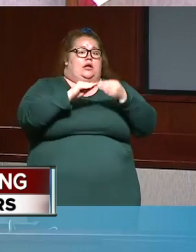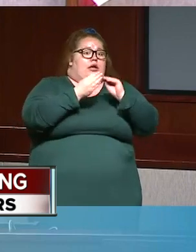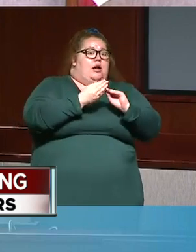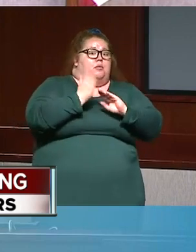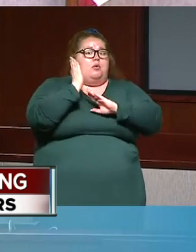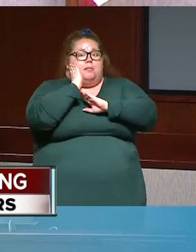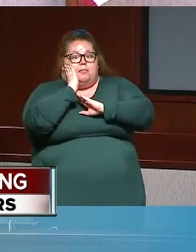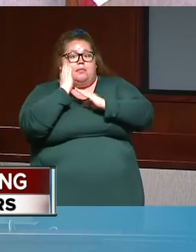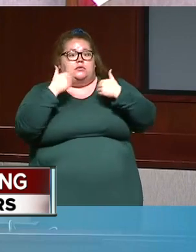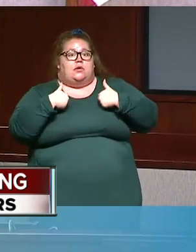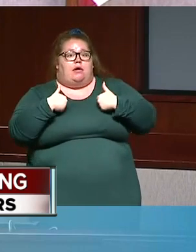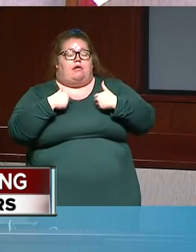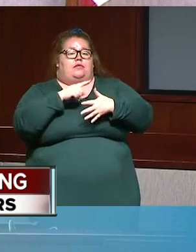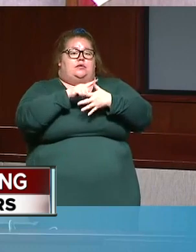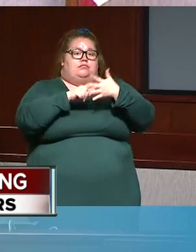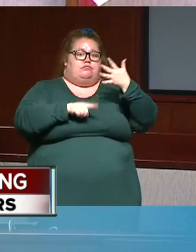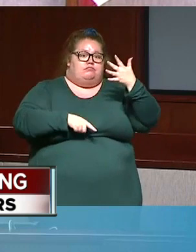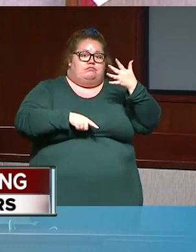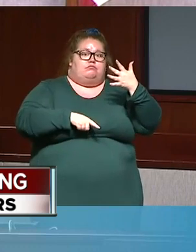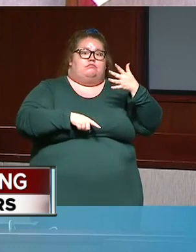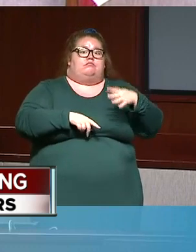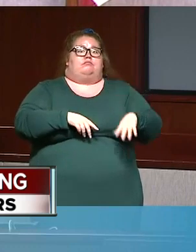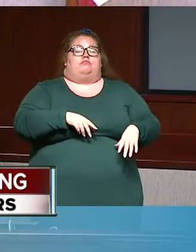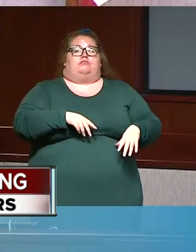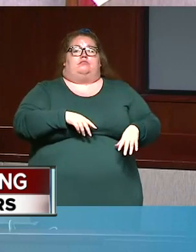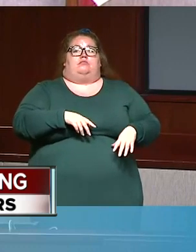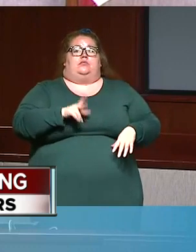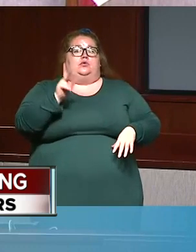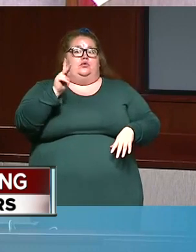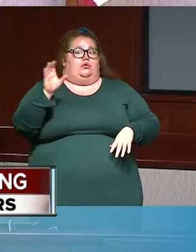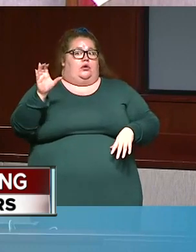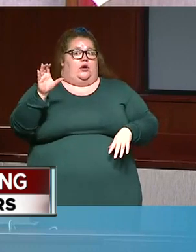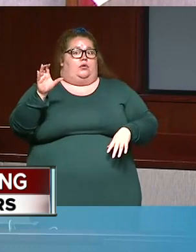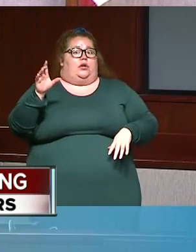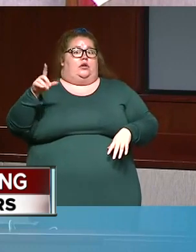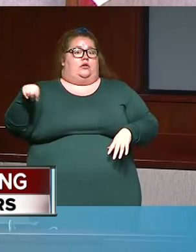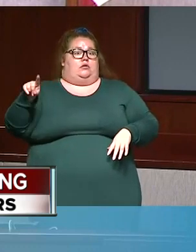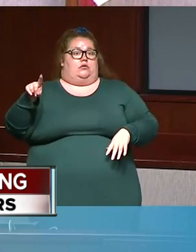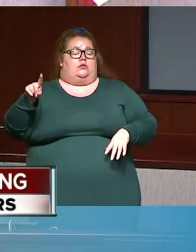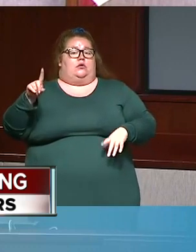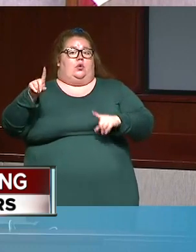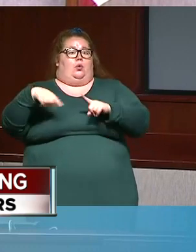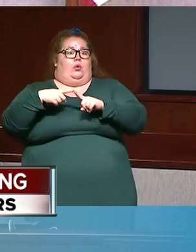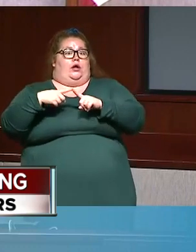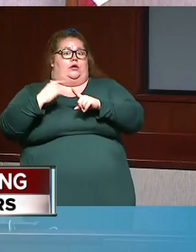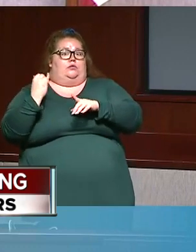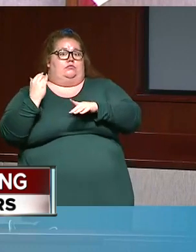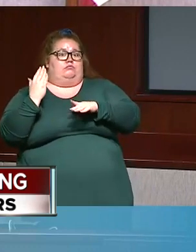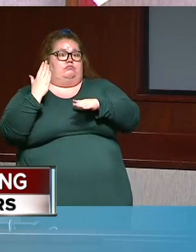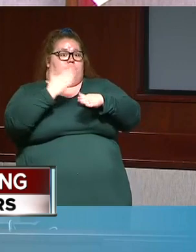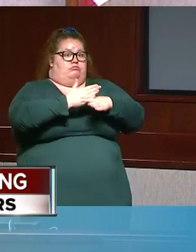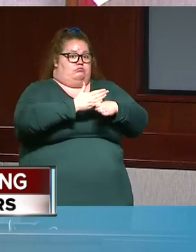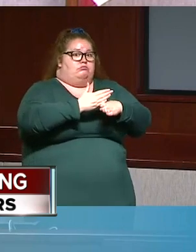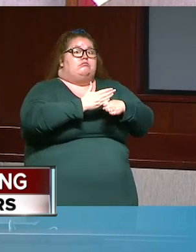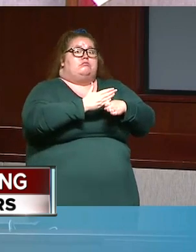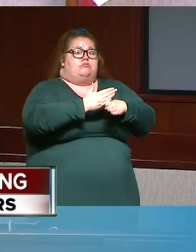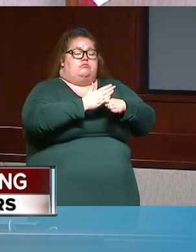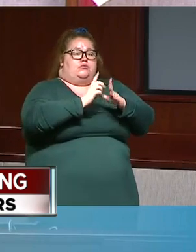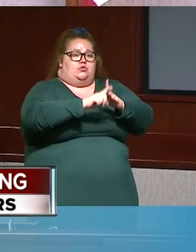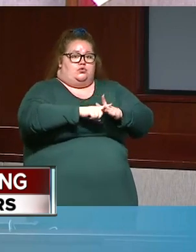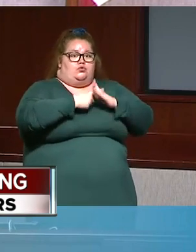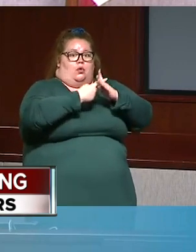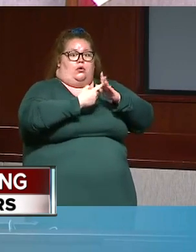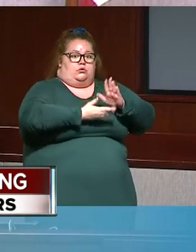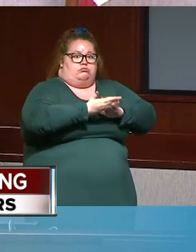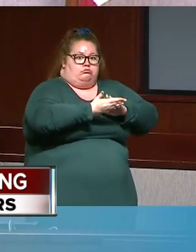ICU beds, when Kern County implemented intervention, and also